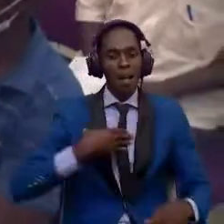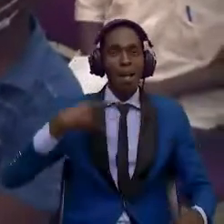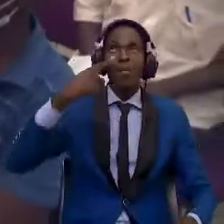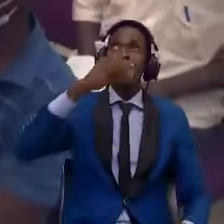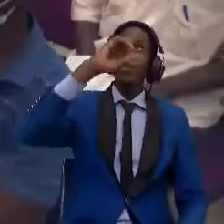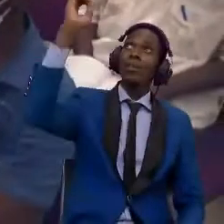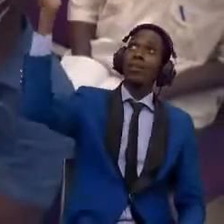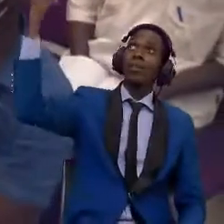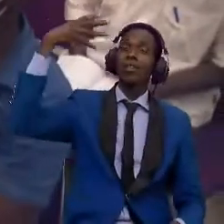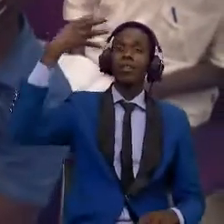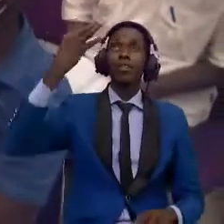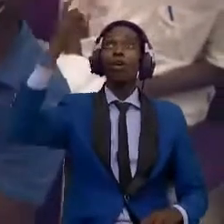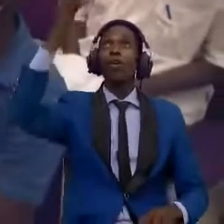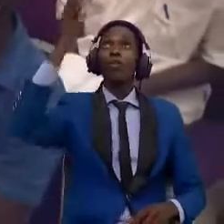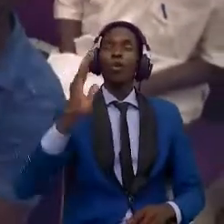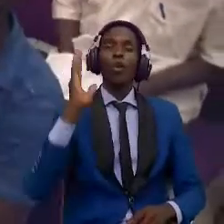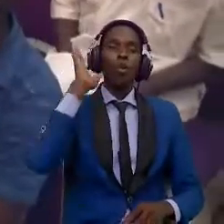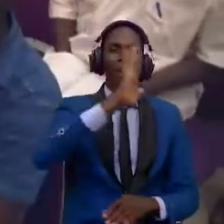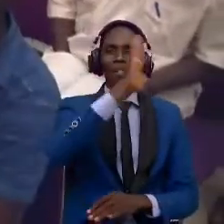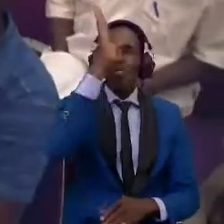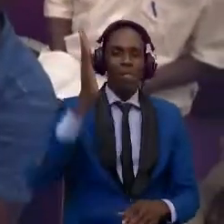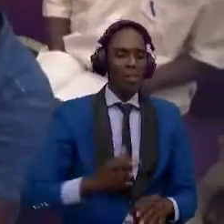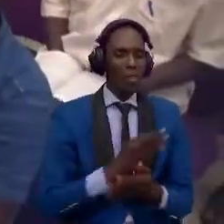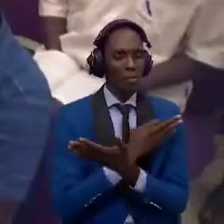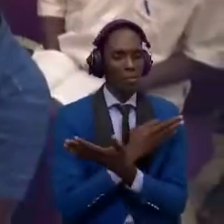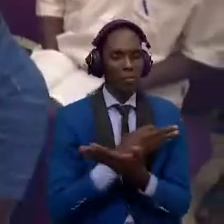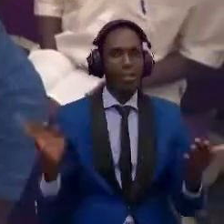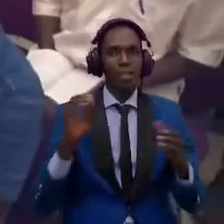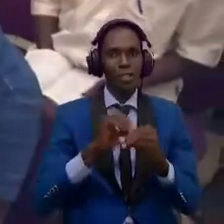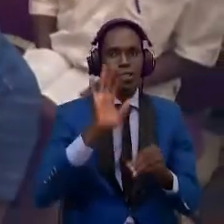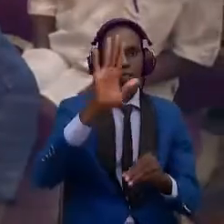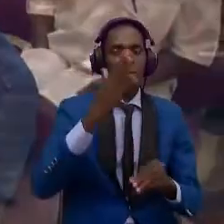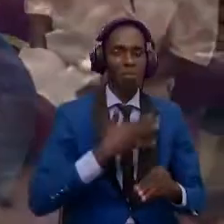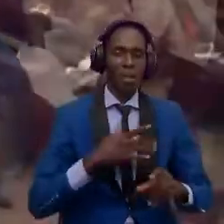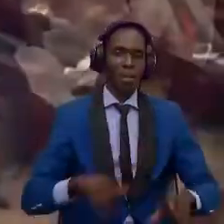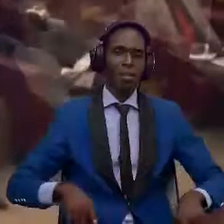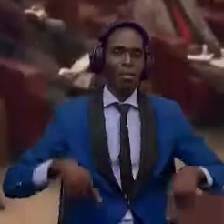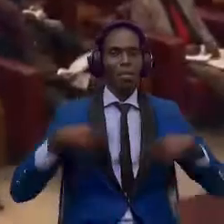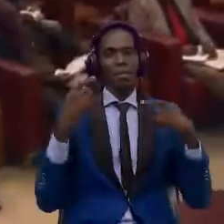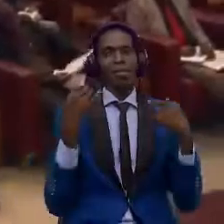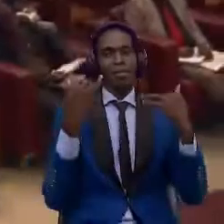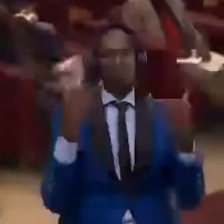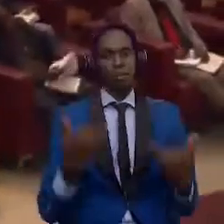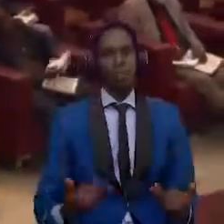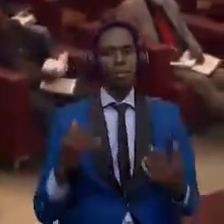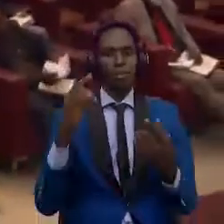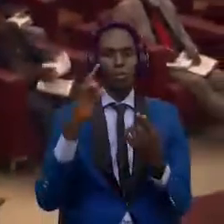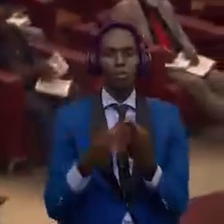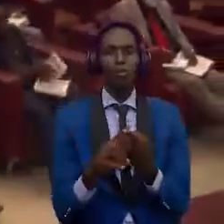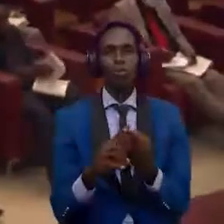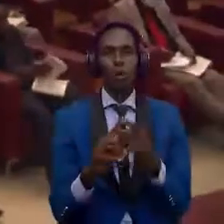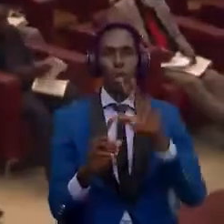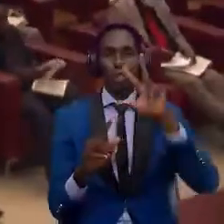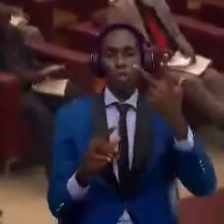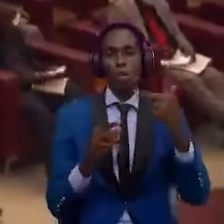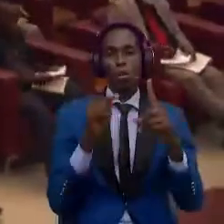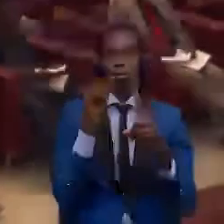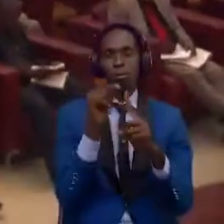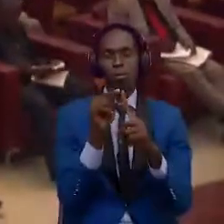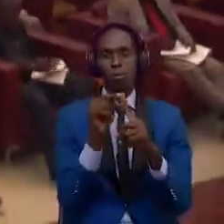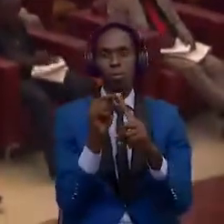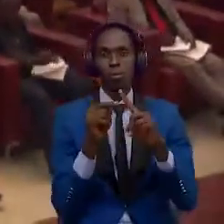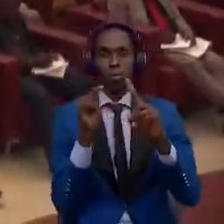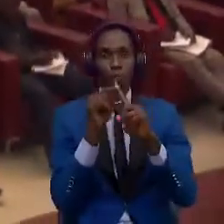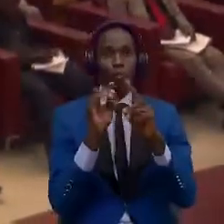God will never fail in any one of our lives. We're coming now to the third point, point